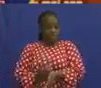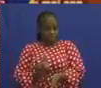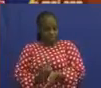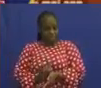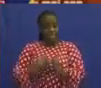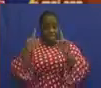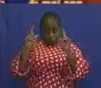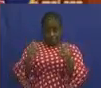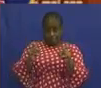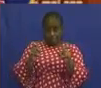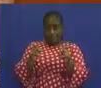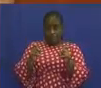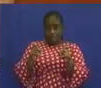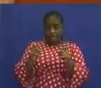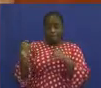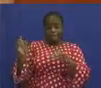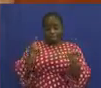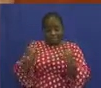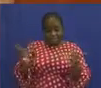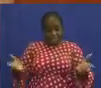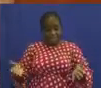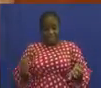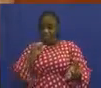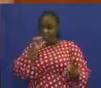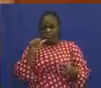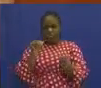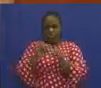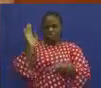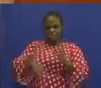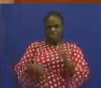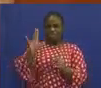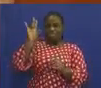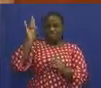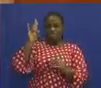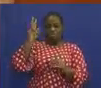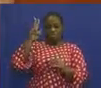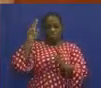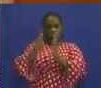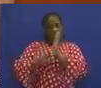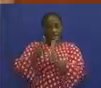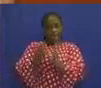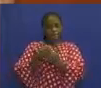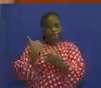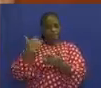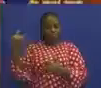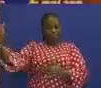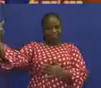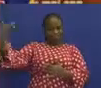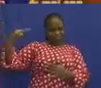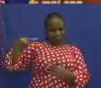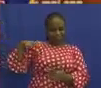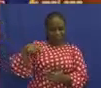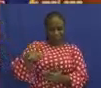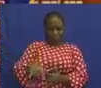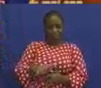a test which should have been conducted not more than 72 hours before the scheduled departure from the country